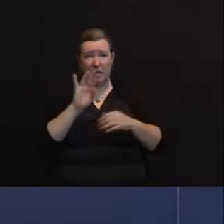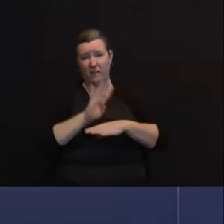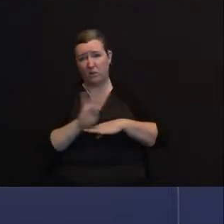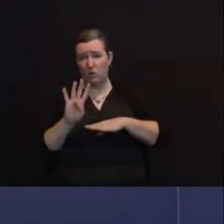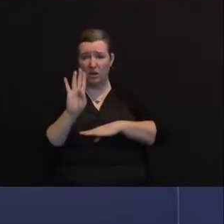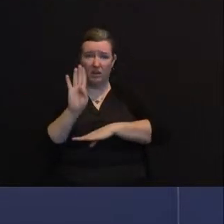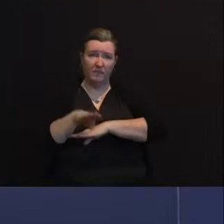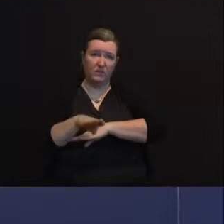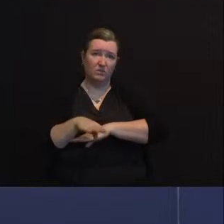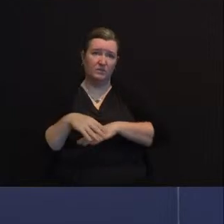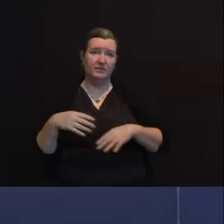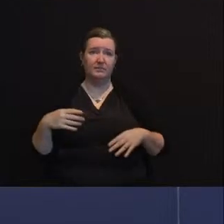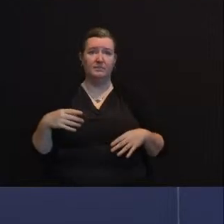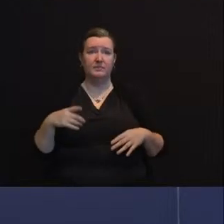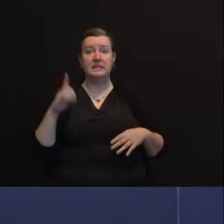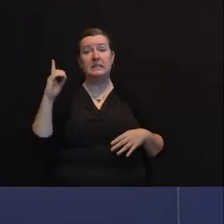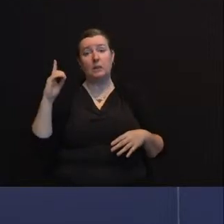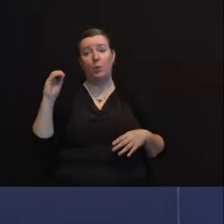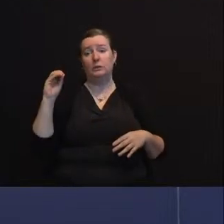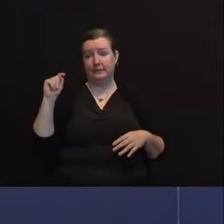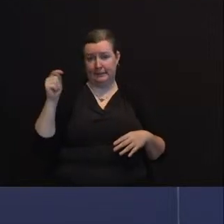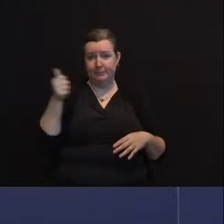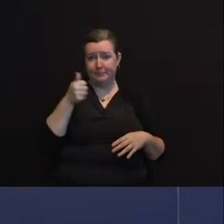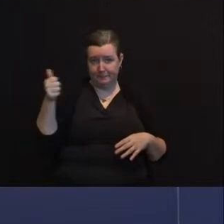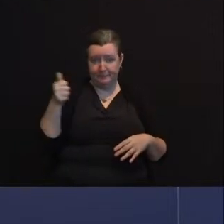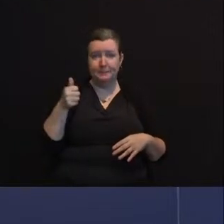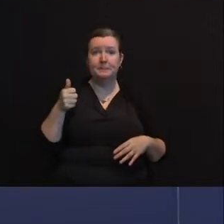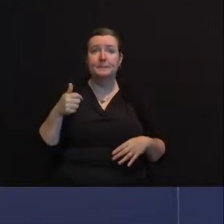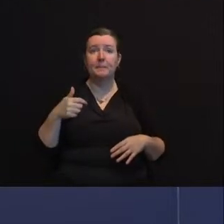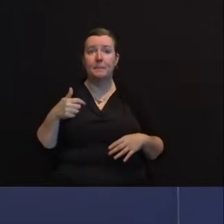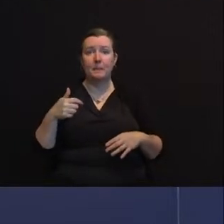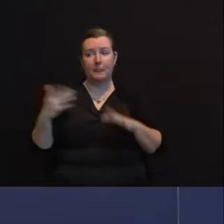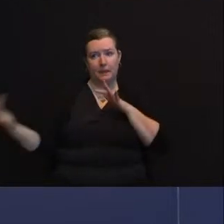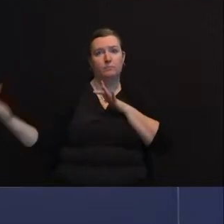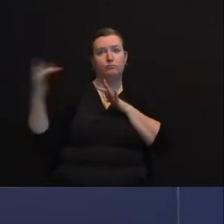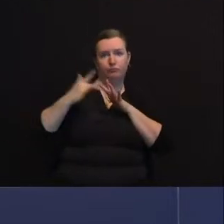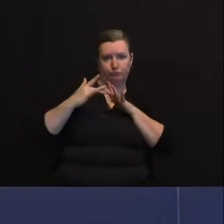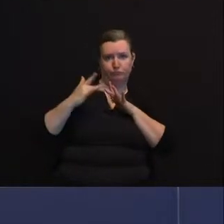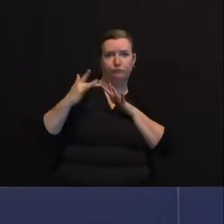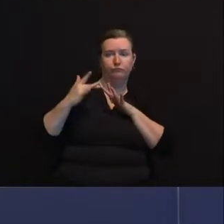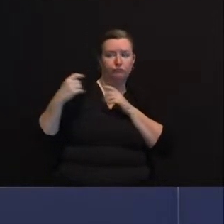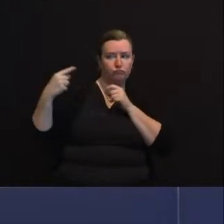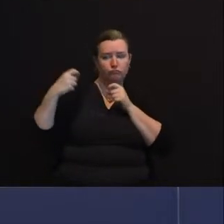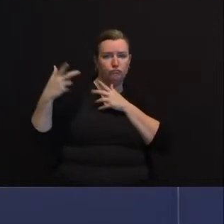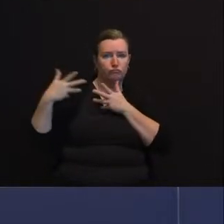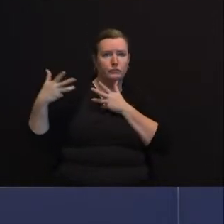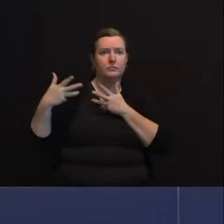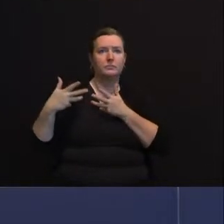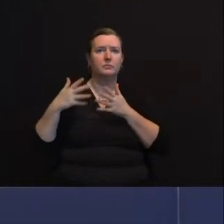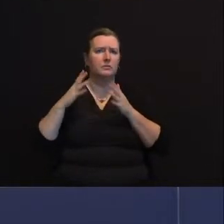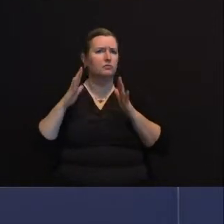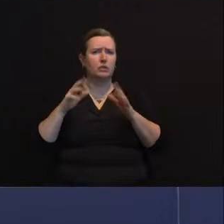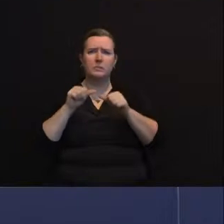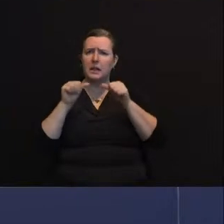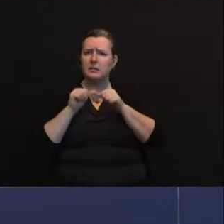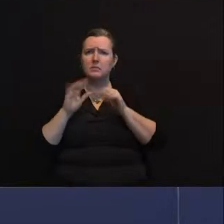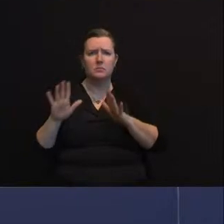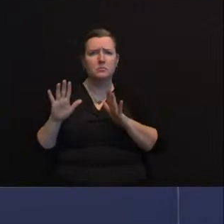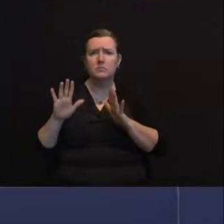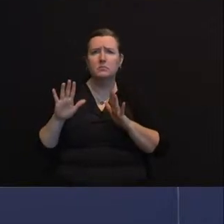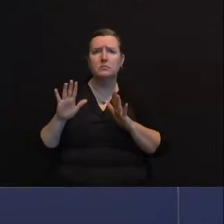DOT has been in lockstep with us all over it. They're phenomenal crews. They do have salt trucks on standby